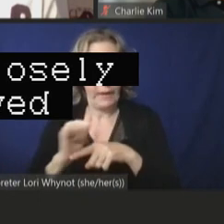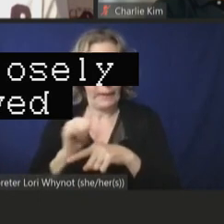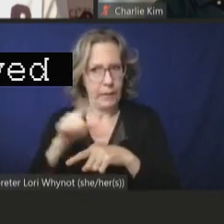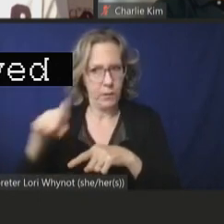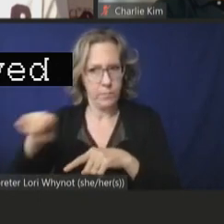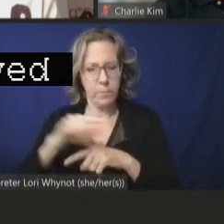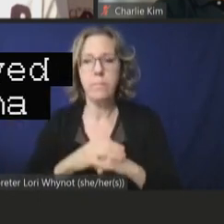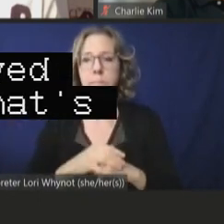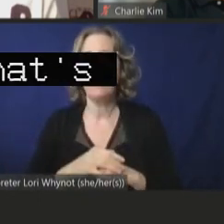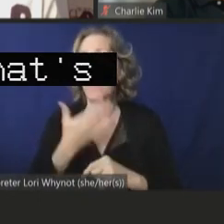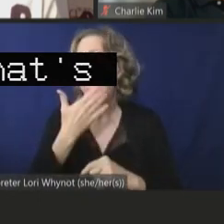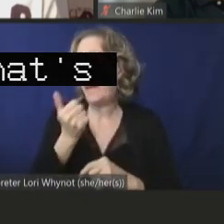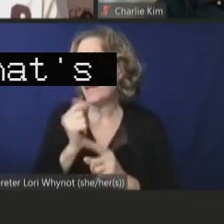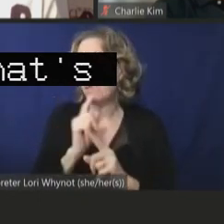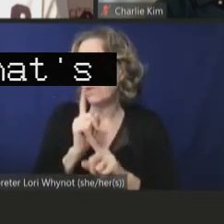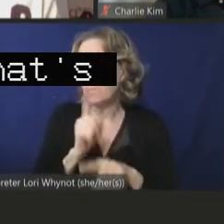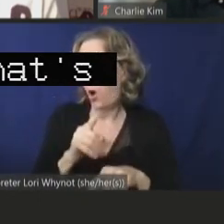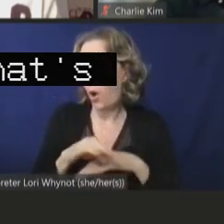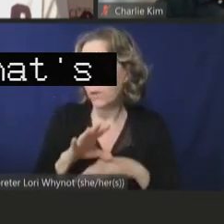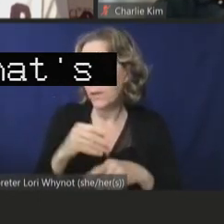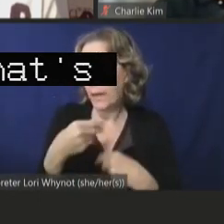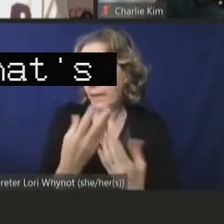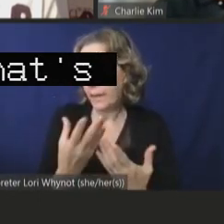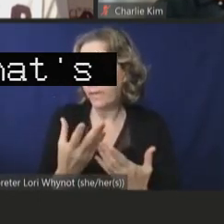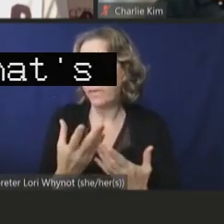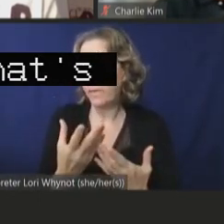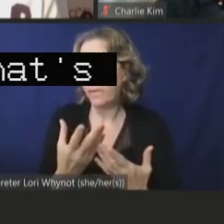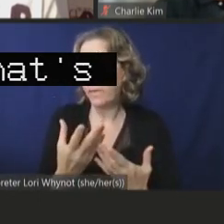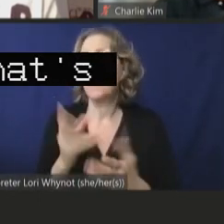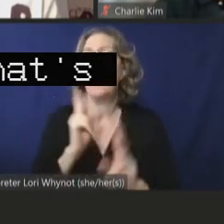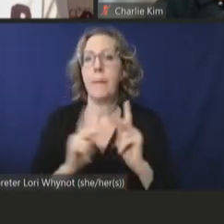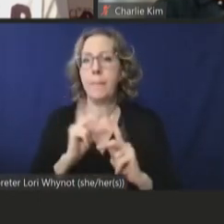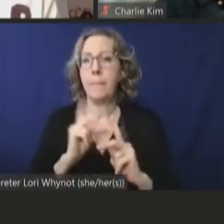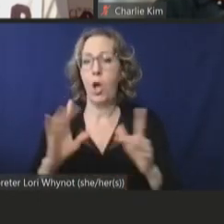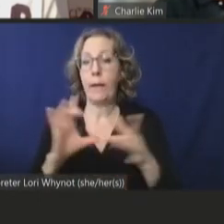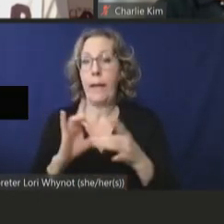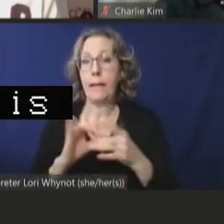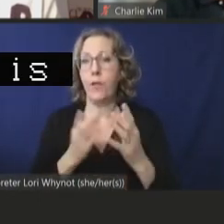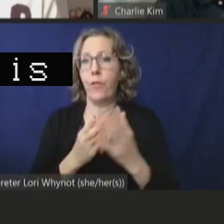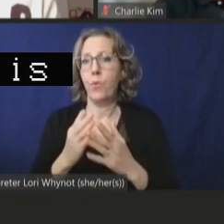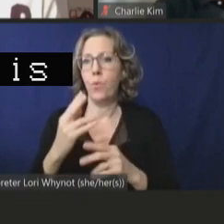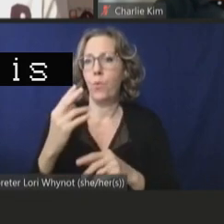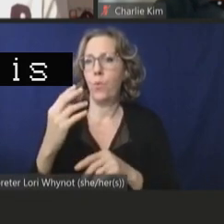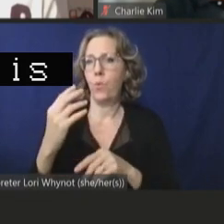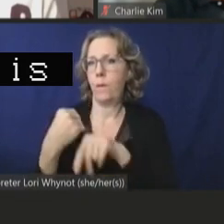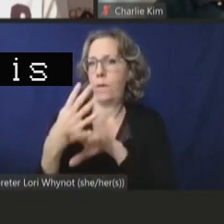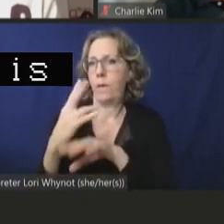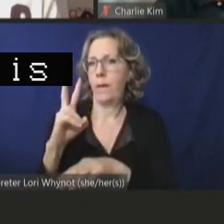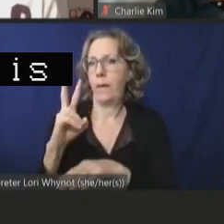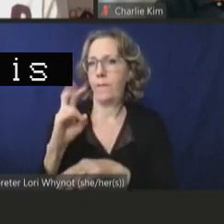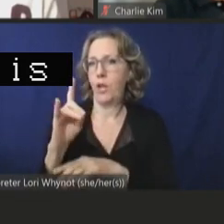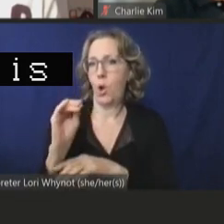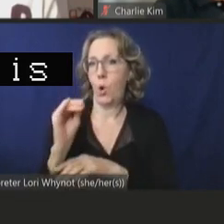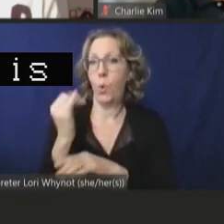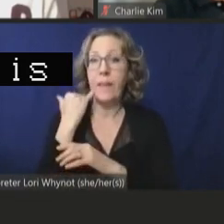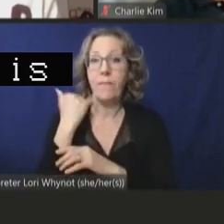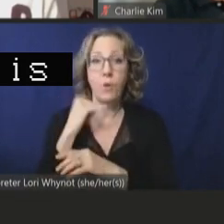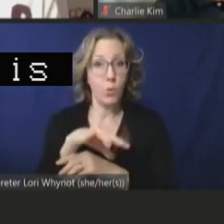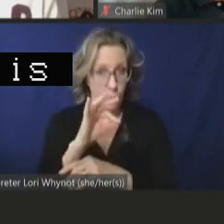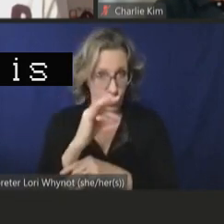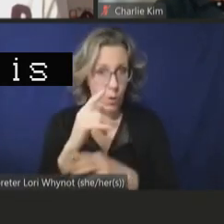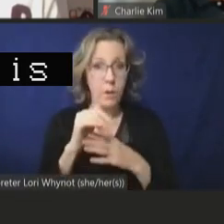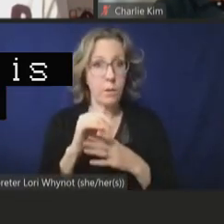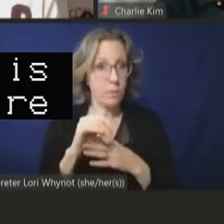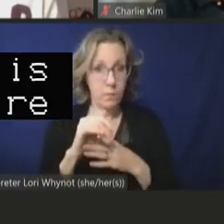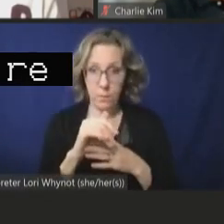everyone is connected by radio. So if you were to find an usher, and if you did need additional assistance